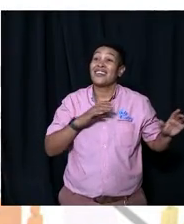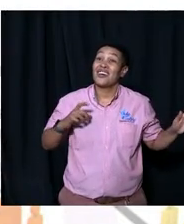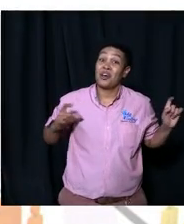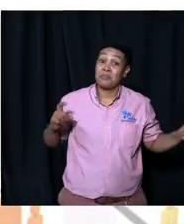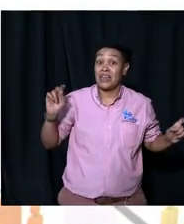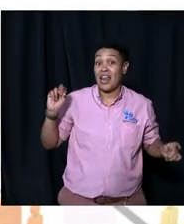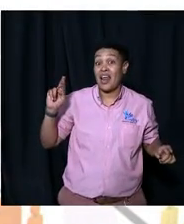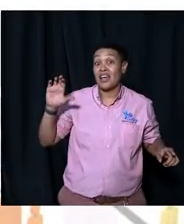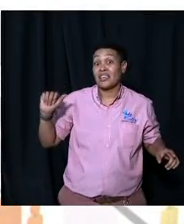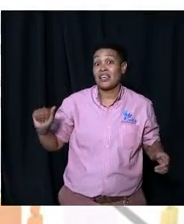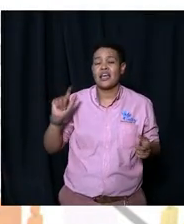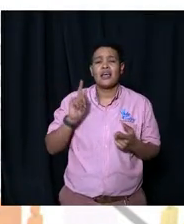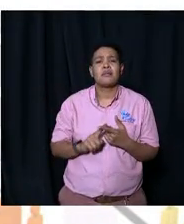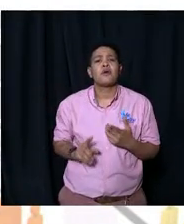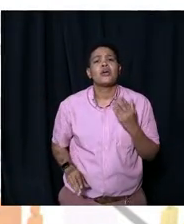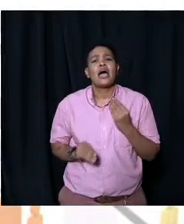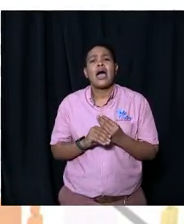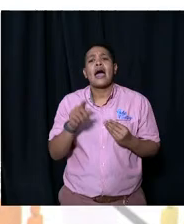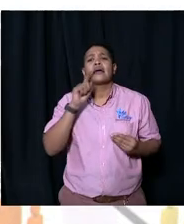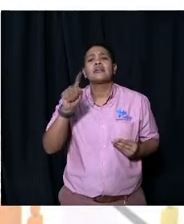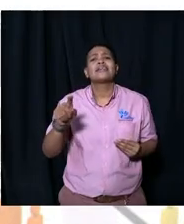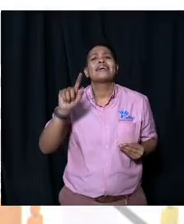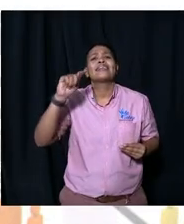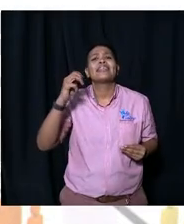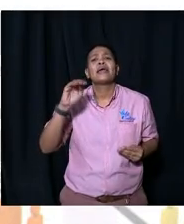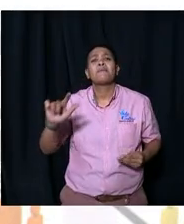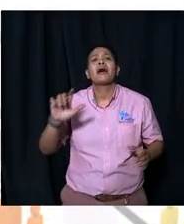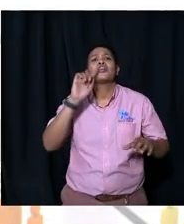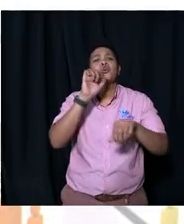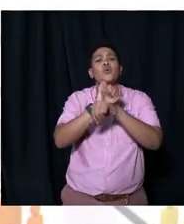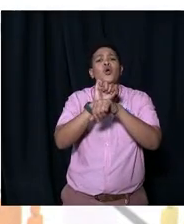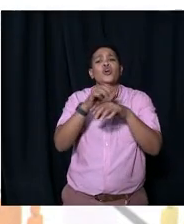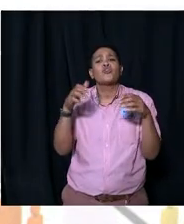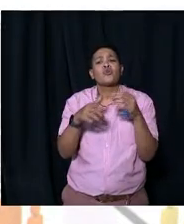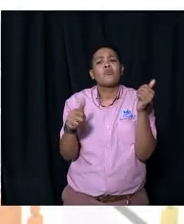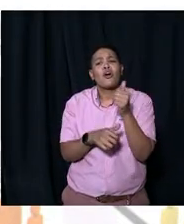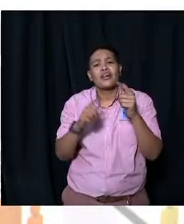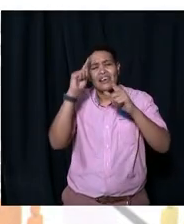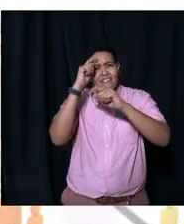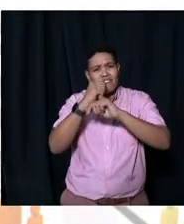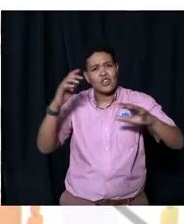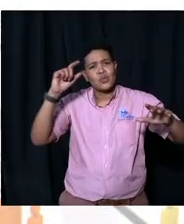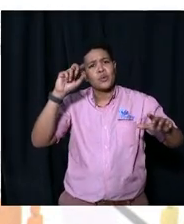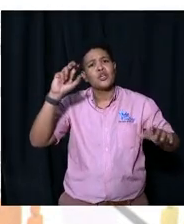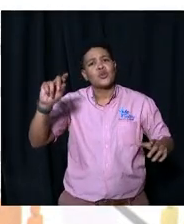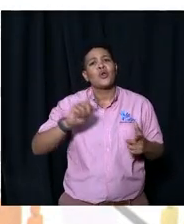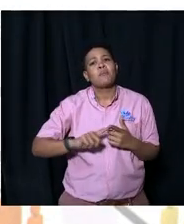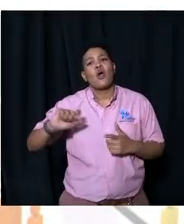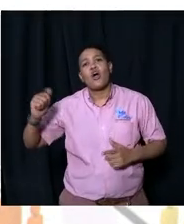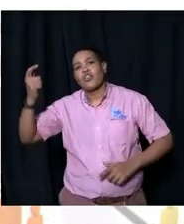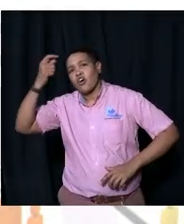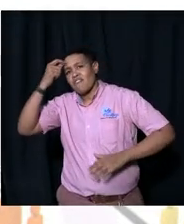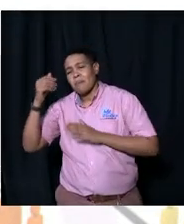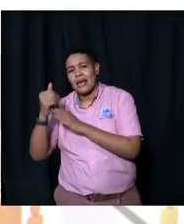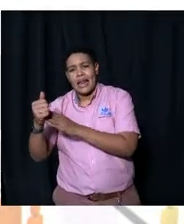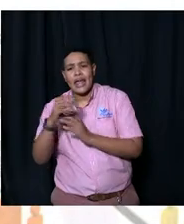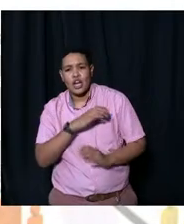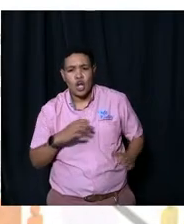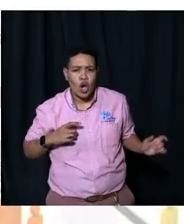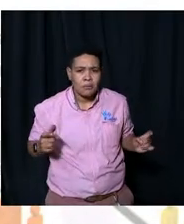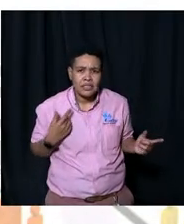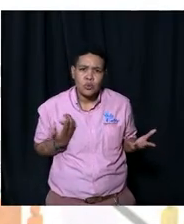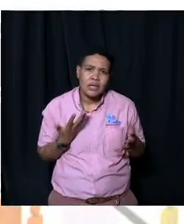NRCA, and relevant thematic working groups on the Vision 2030 and other government-led committees. So we want an integrated